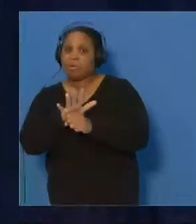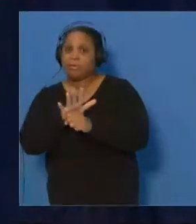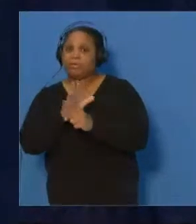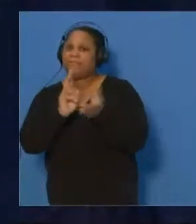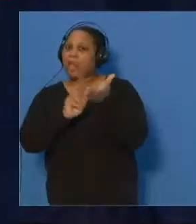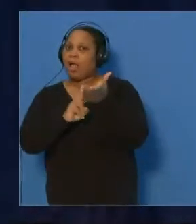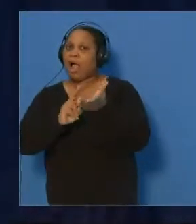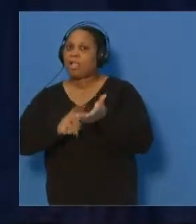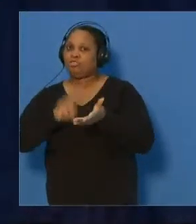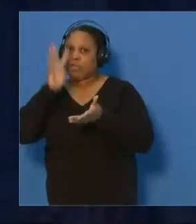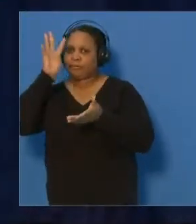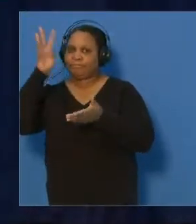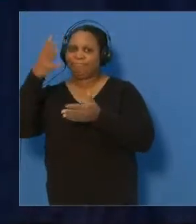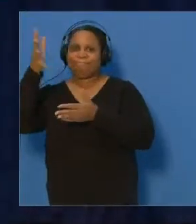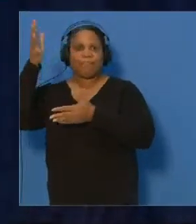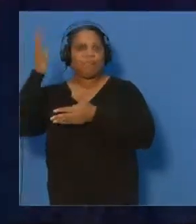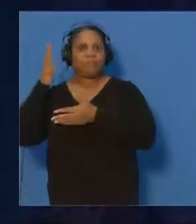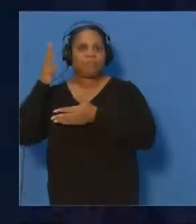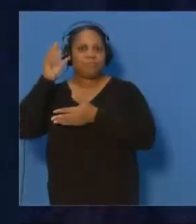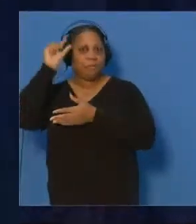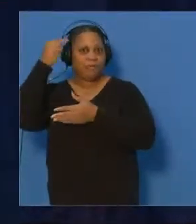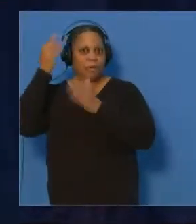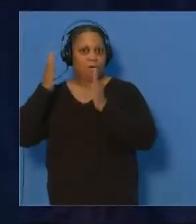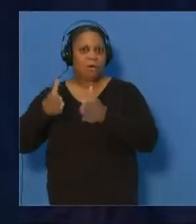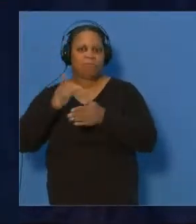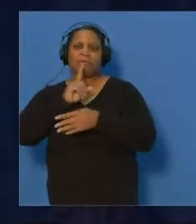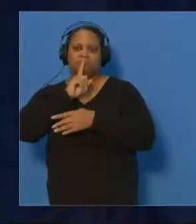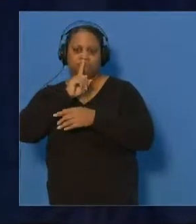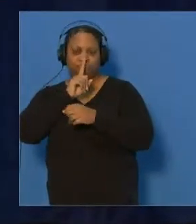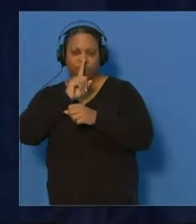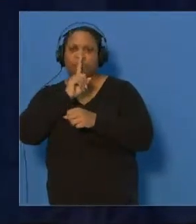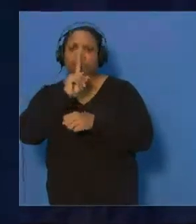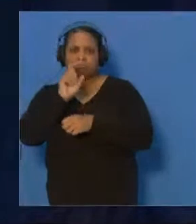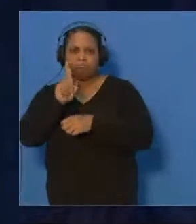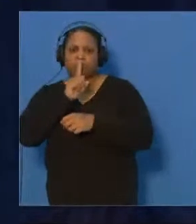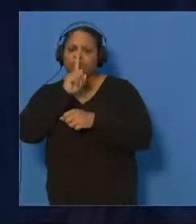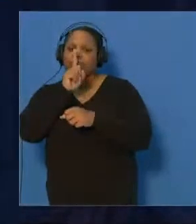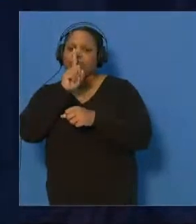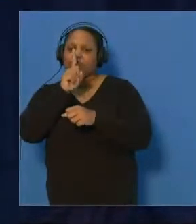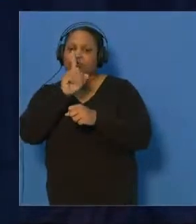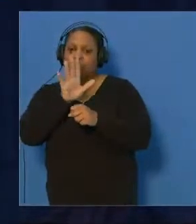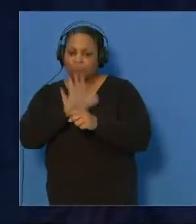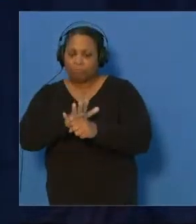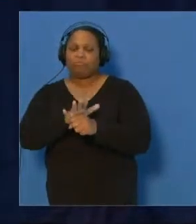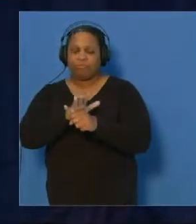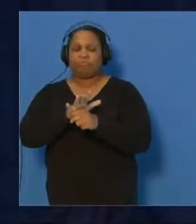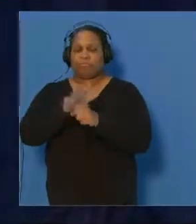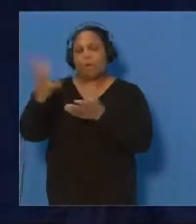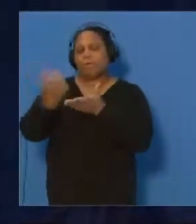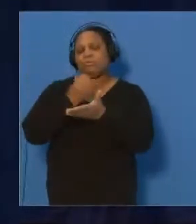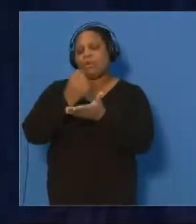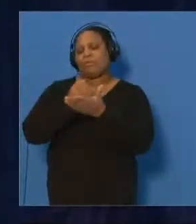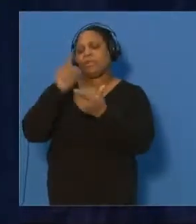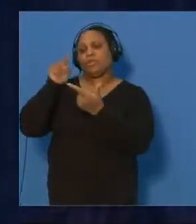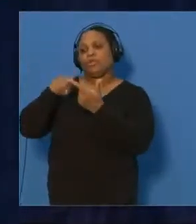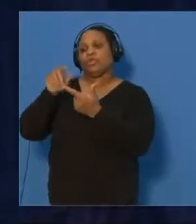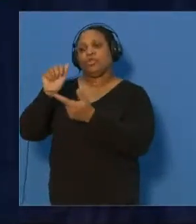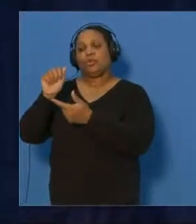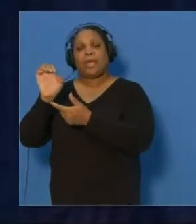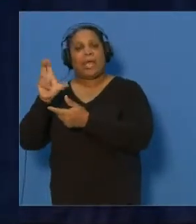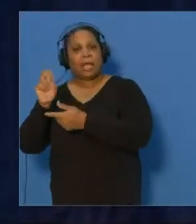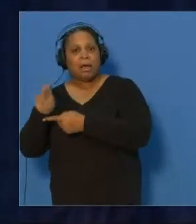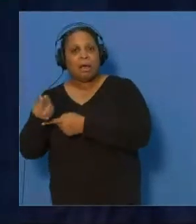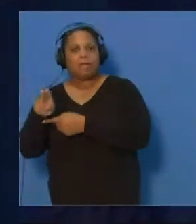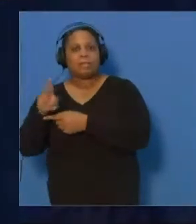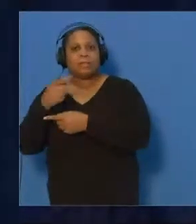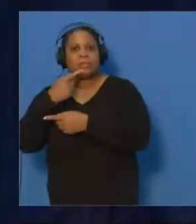contract that was made by the former government, which guarantees revenue to ACON. The government has analyzed